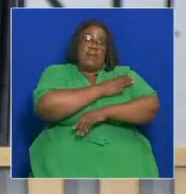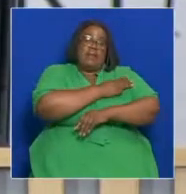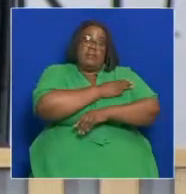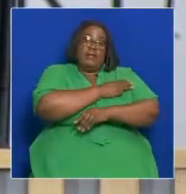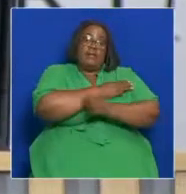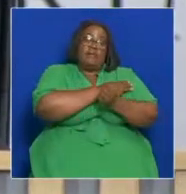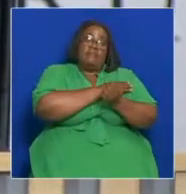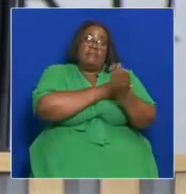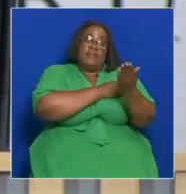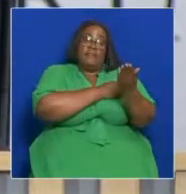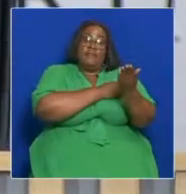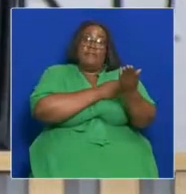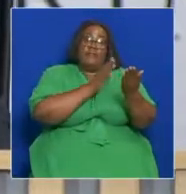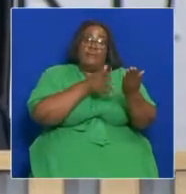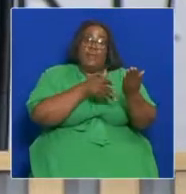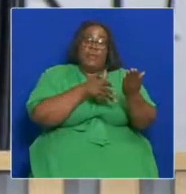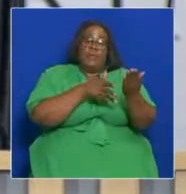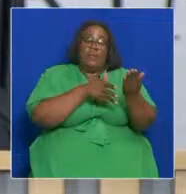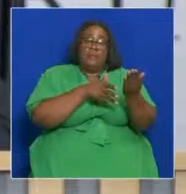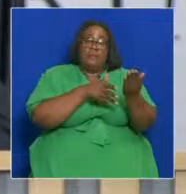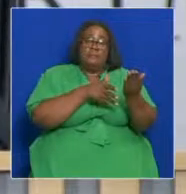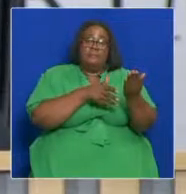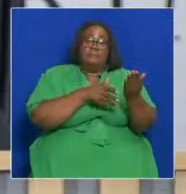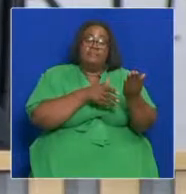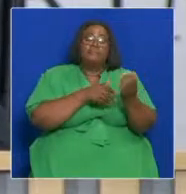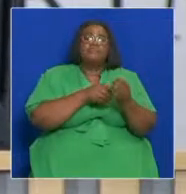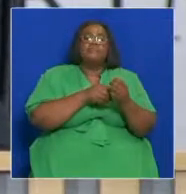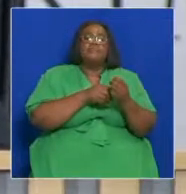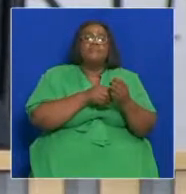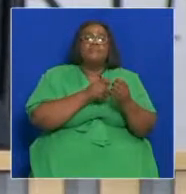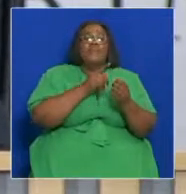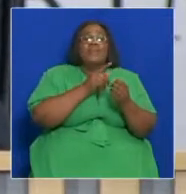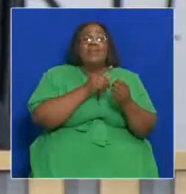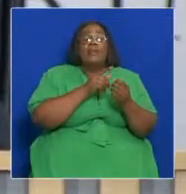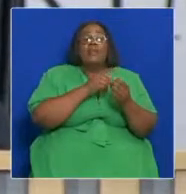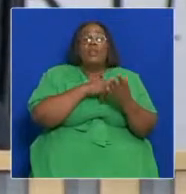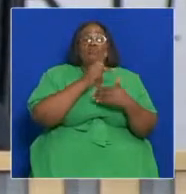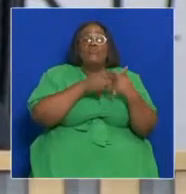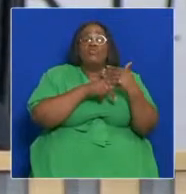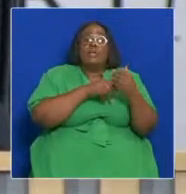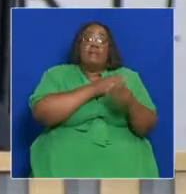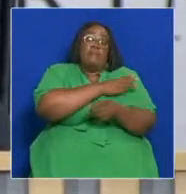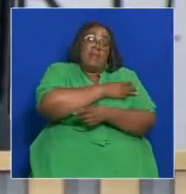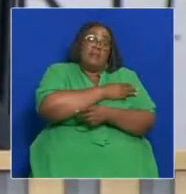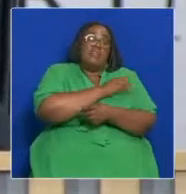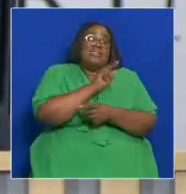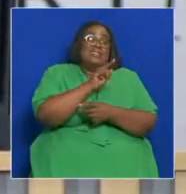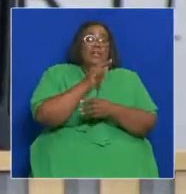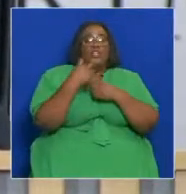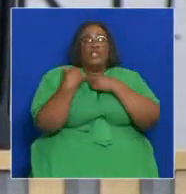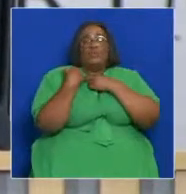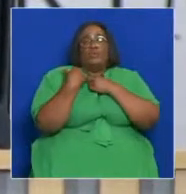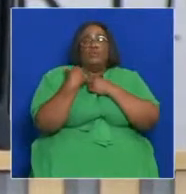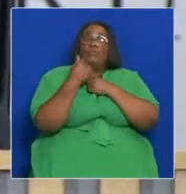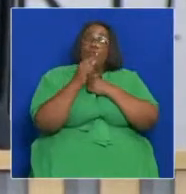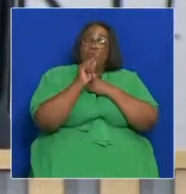The project managers are responsible for that project. Then they would